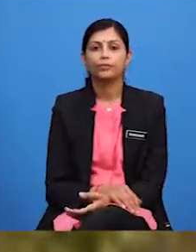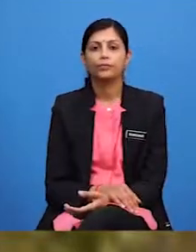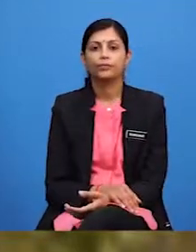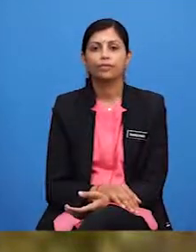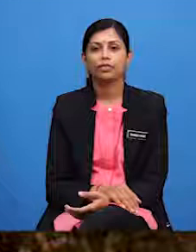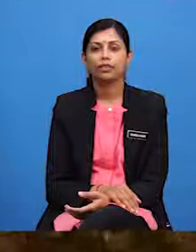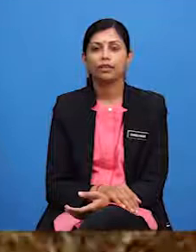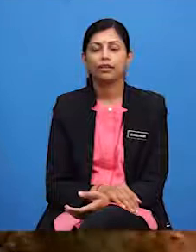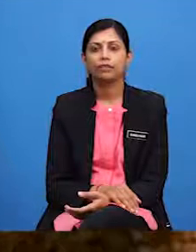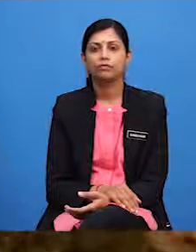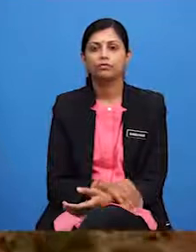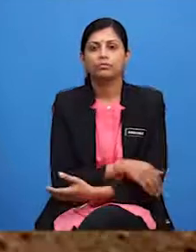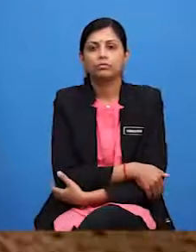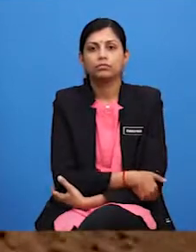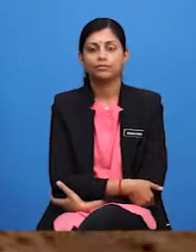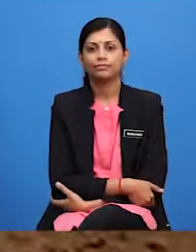video together.